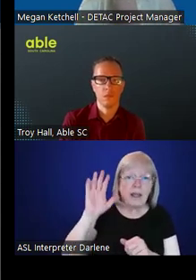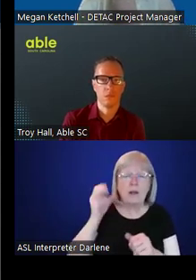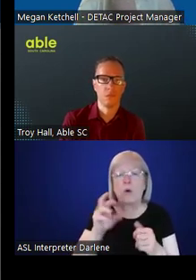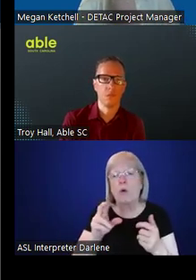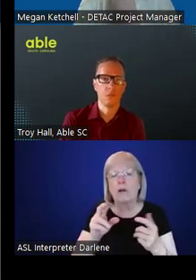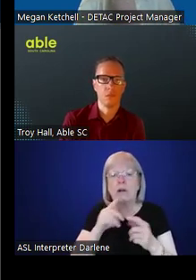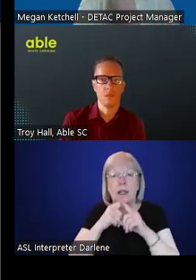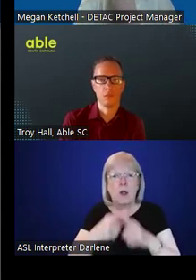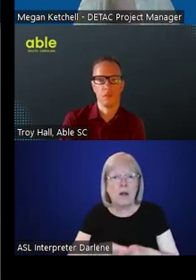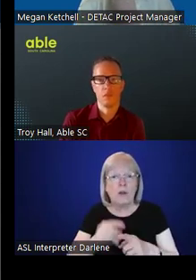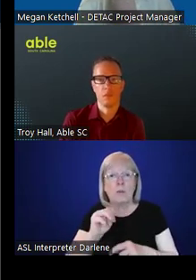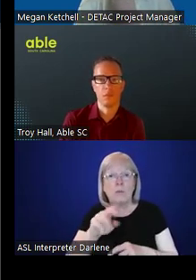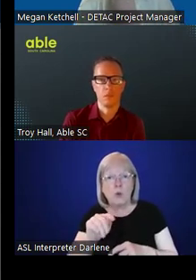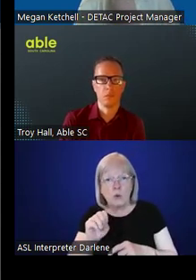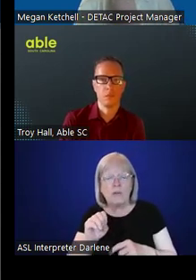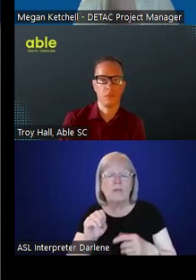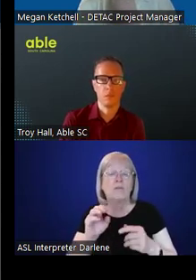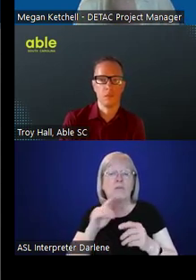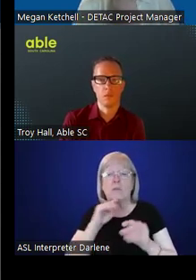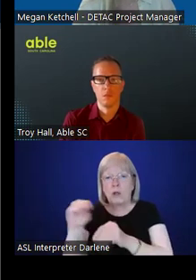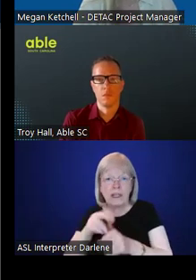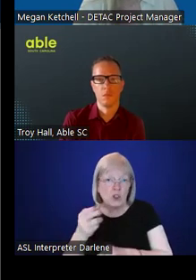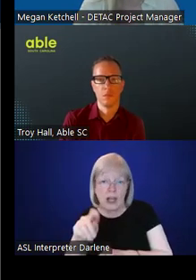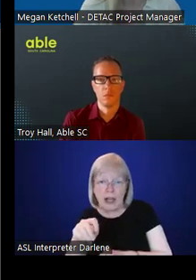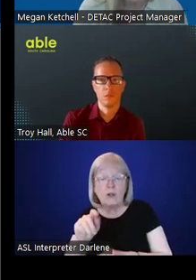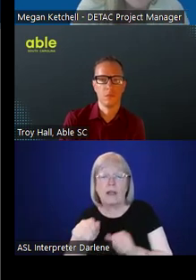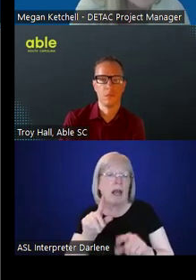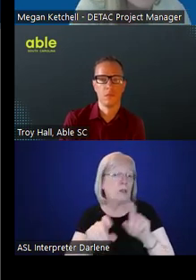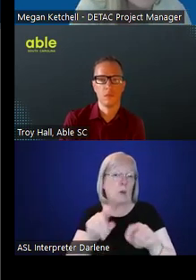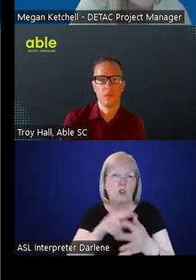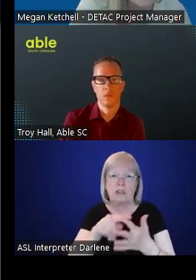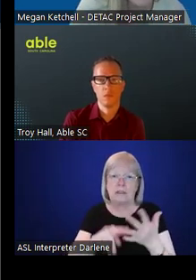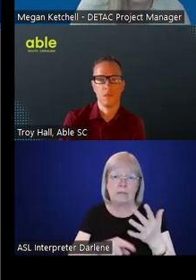your audio line to come off mute and ask questions as well.